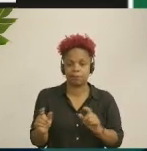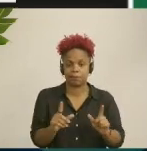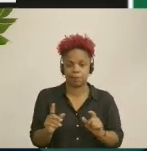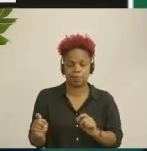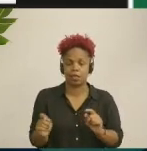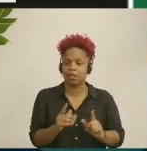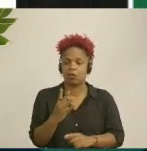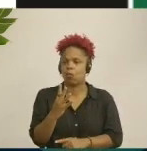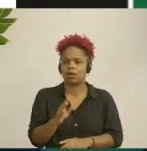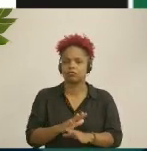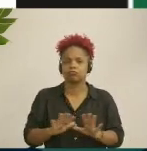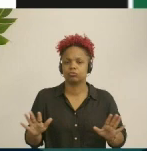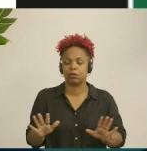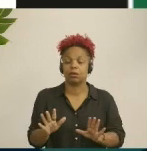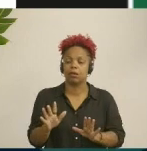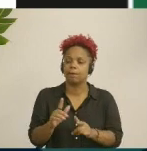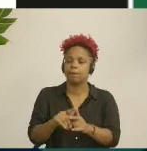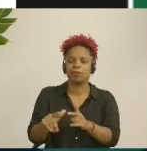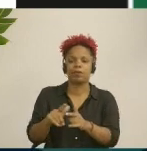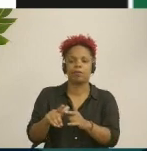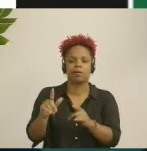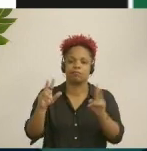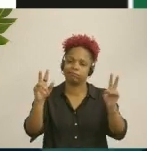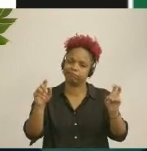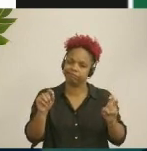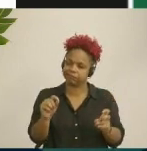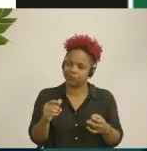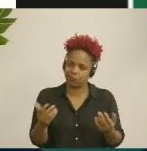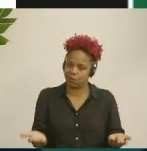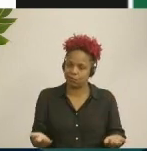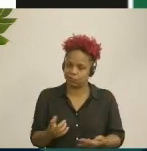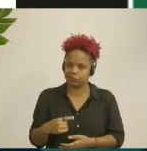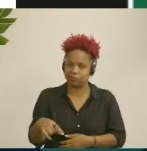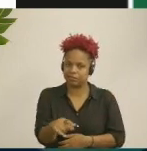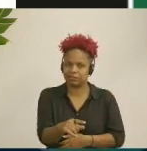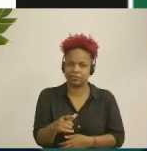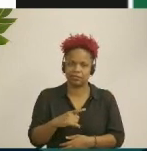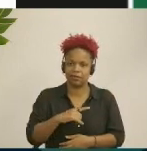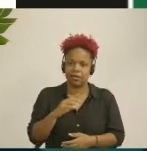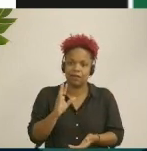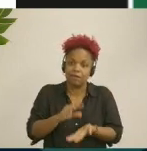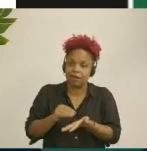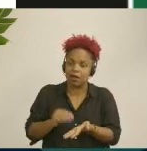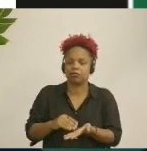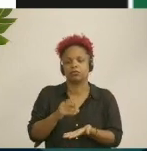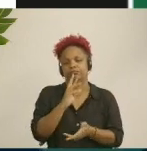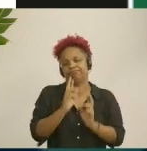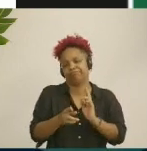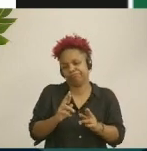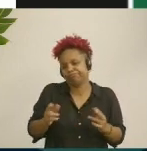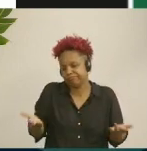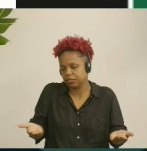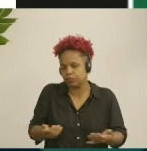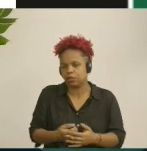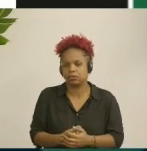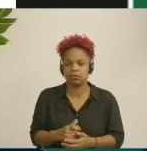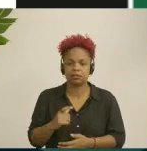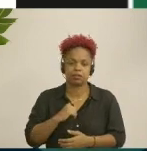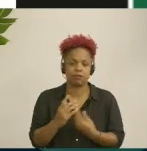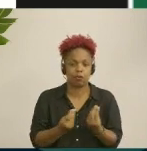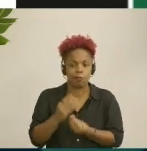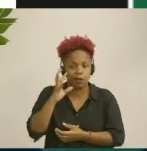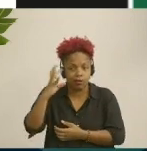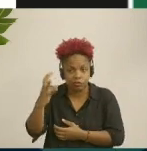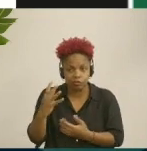as we're generally not responding to decision makers' questions with the right mix of forms of evidence. And you'll see on the left of this